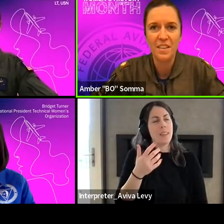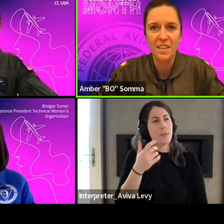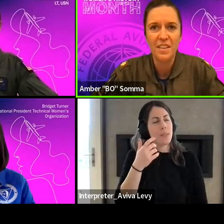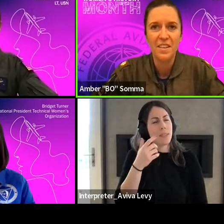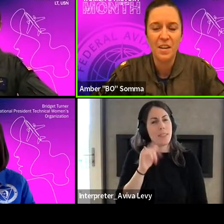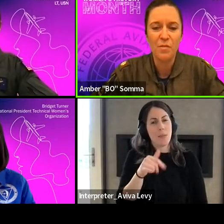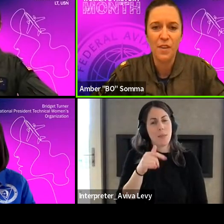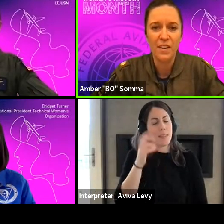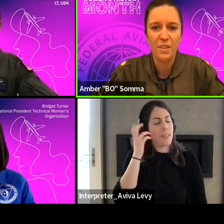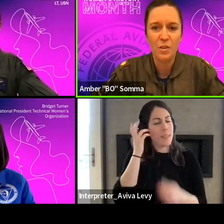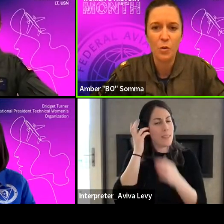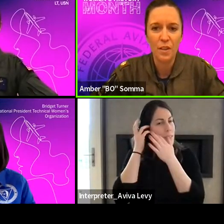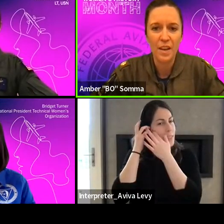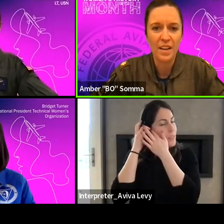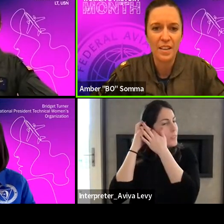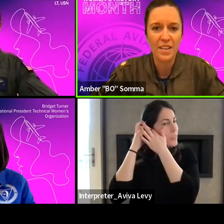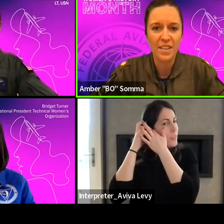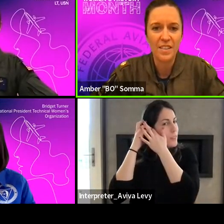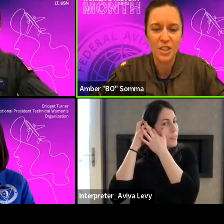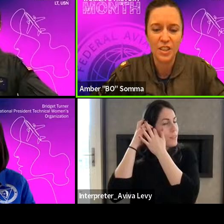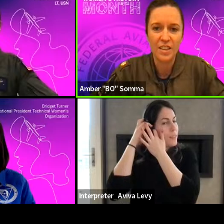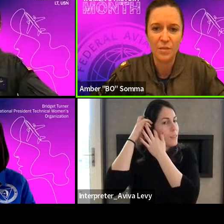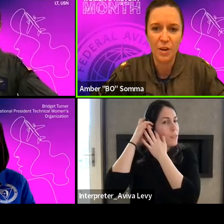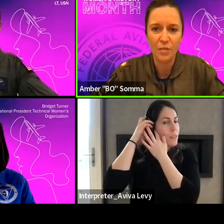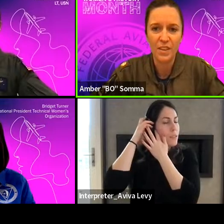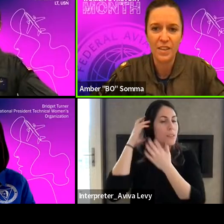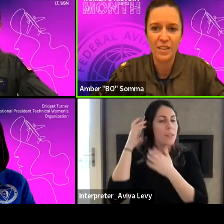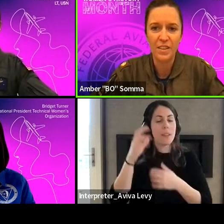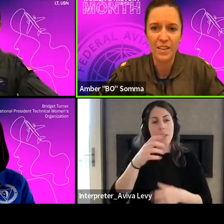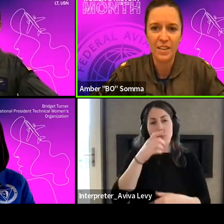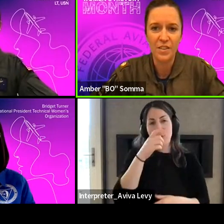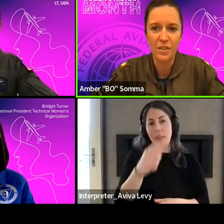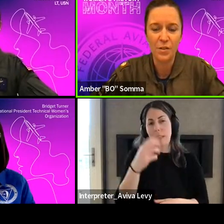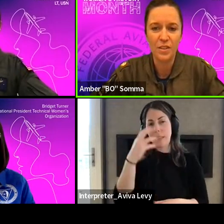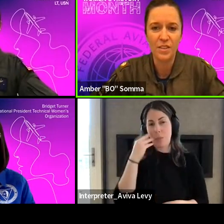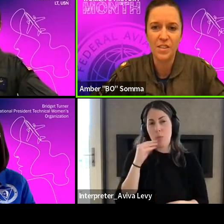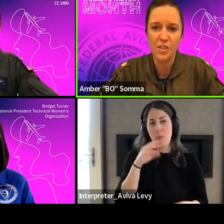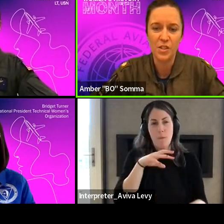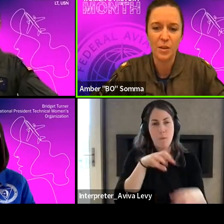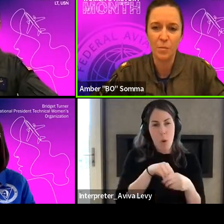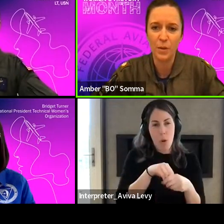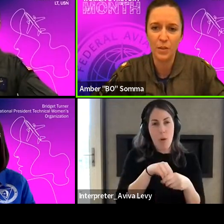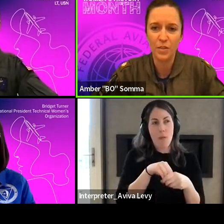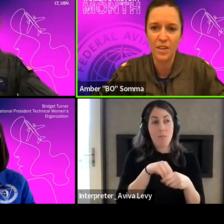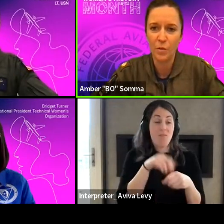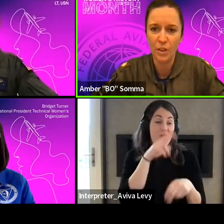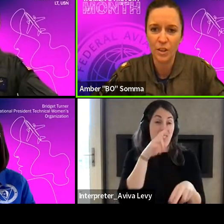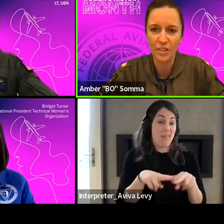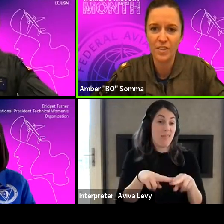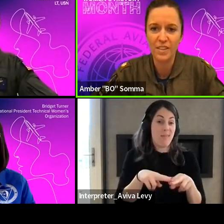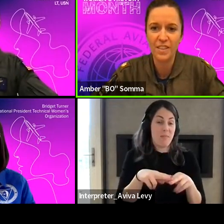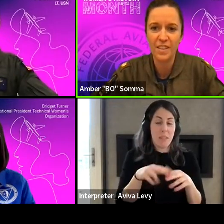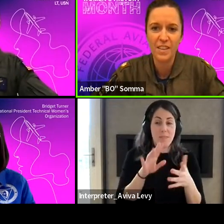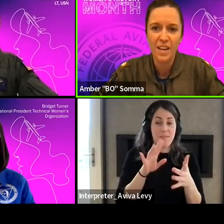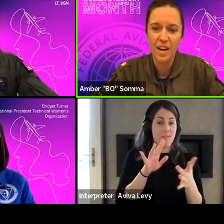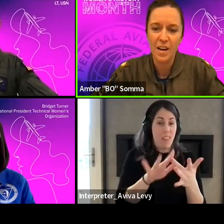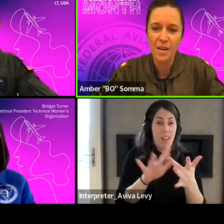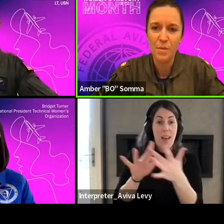just a fun, cool thing that you could get involved in and do and, you know, build those networks